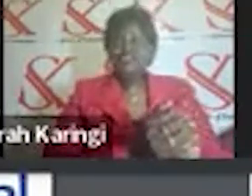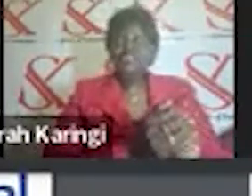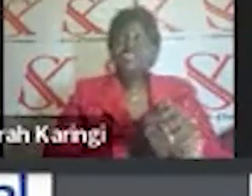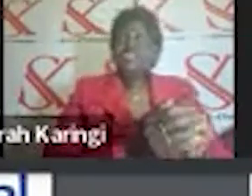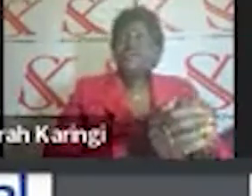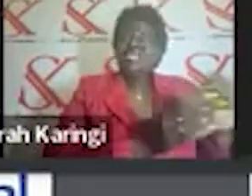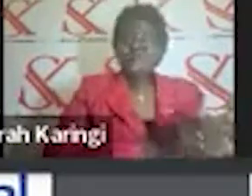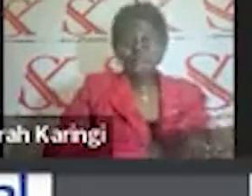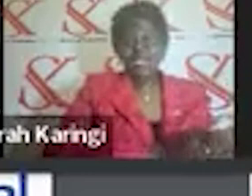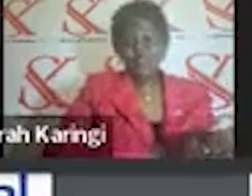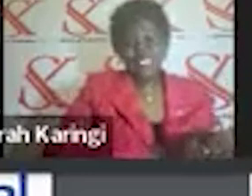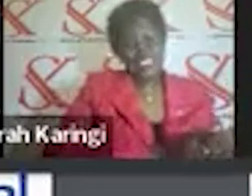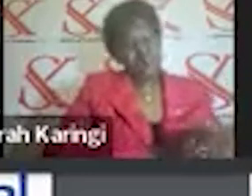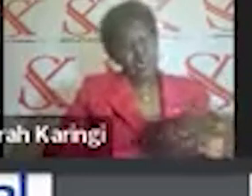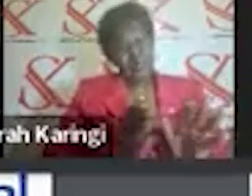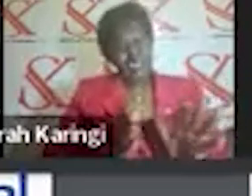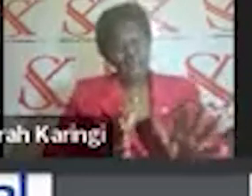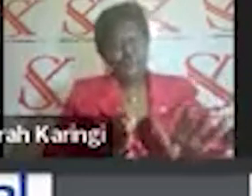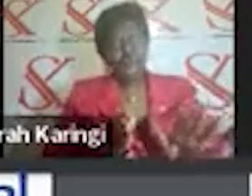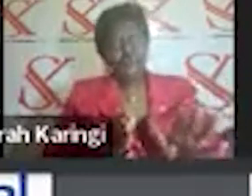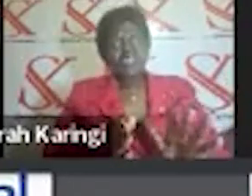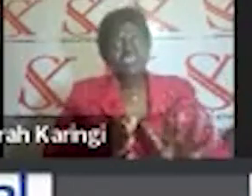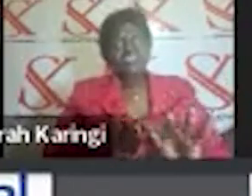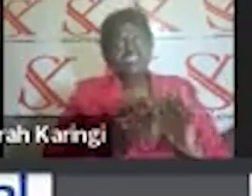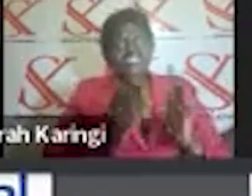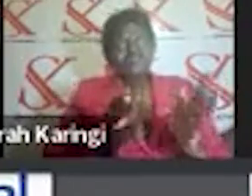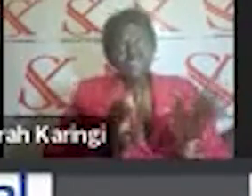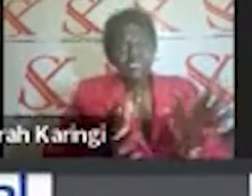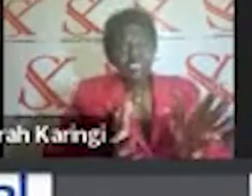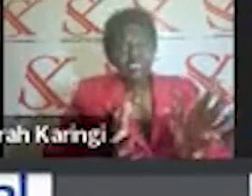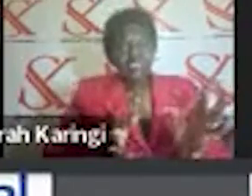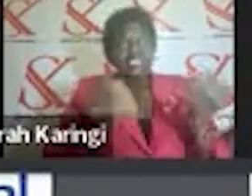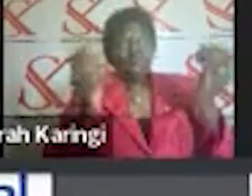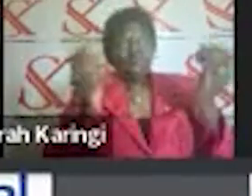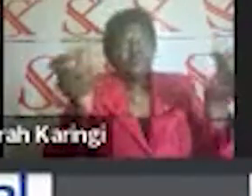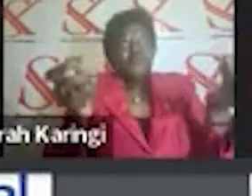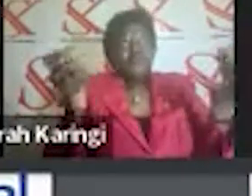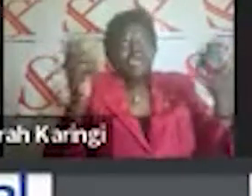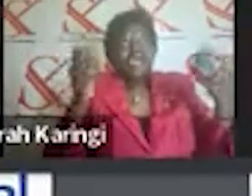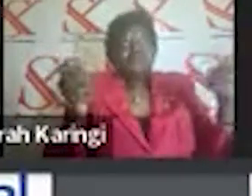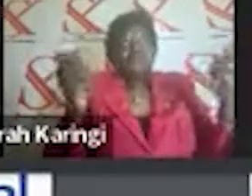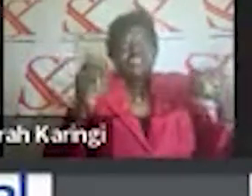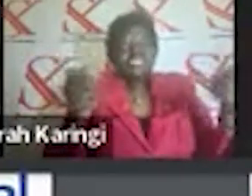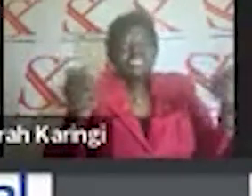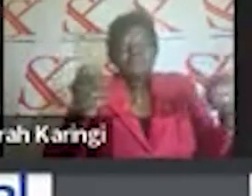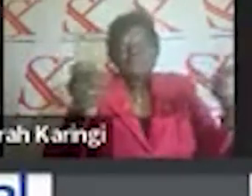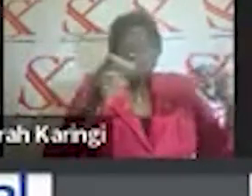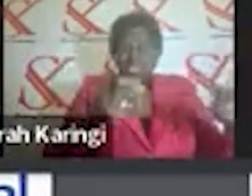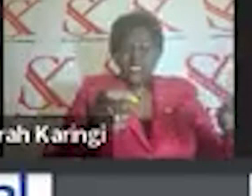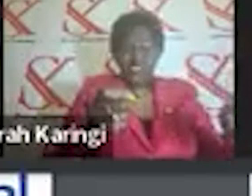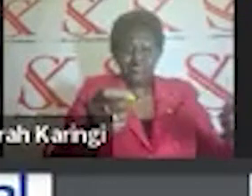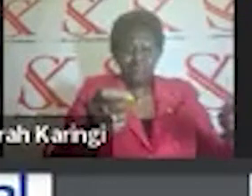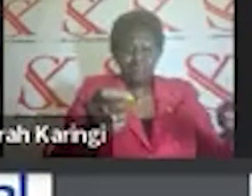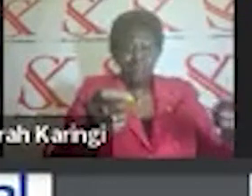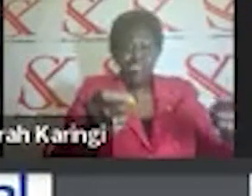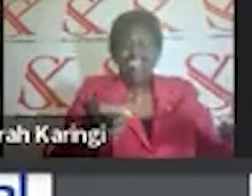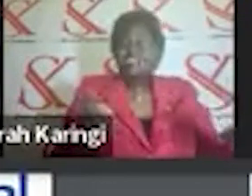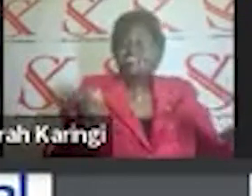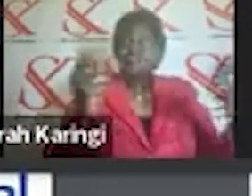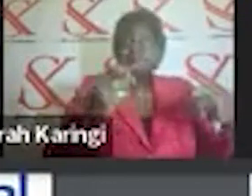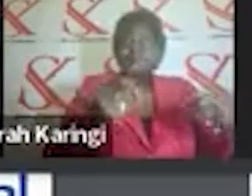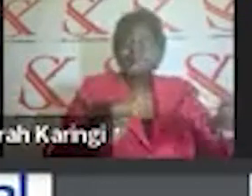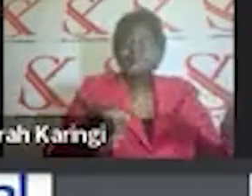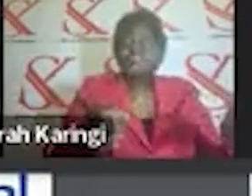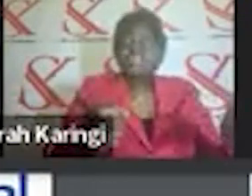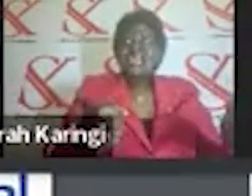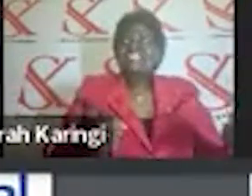I said, okay, when I go back to Kenya, I'll come back to you. So just look at that. Now, people have rated them so badly. Others